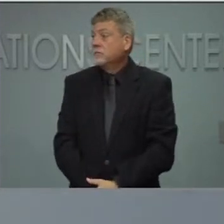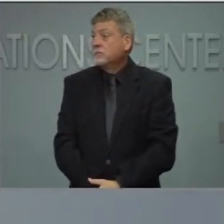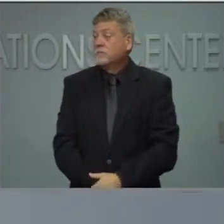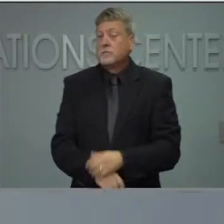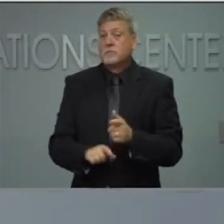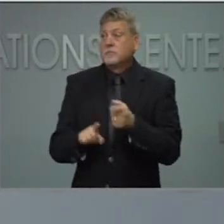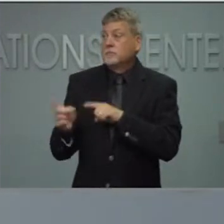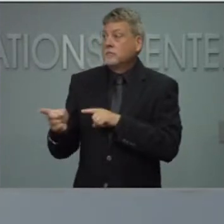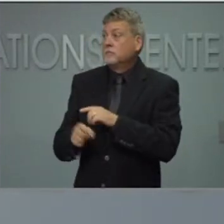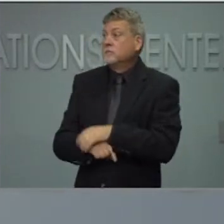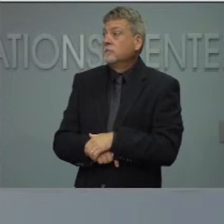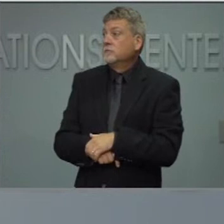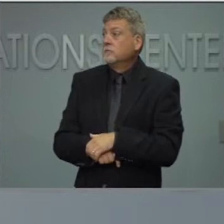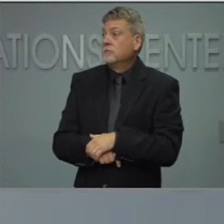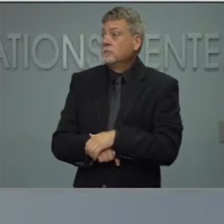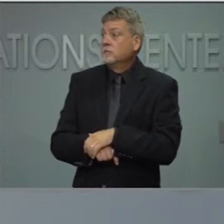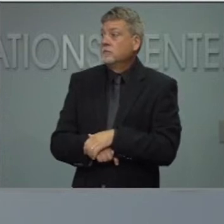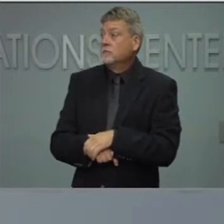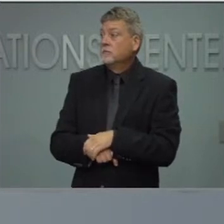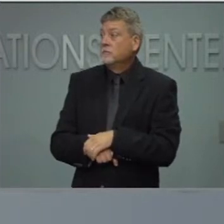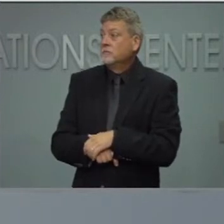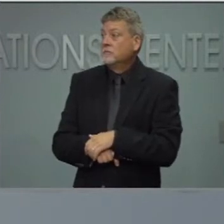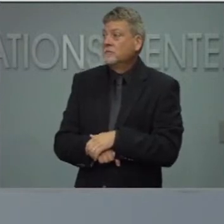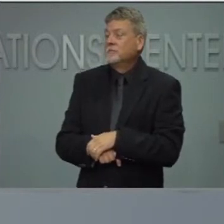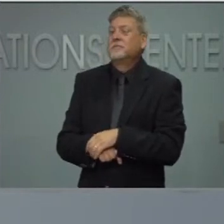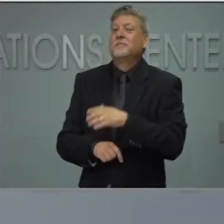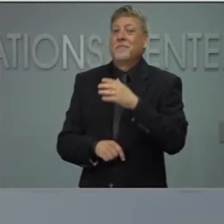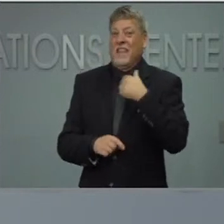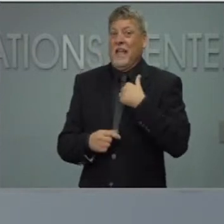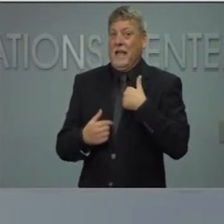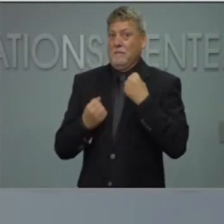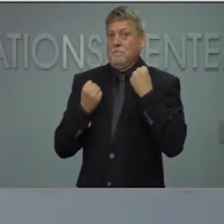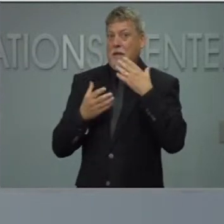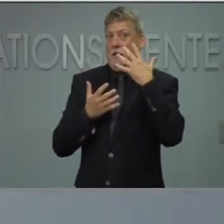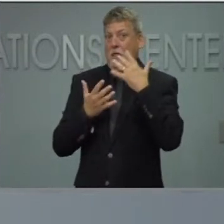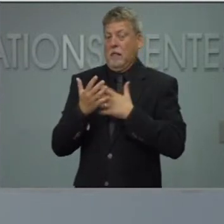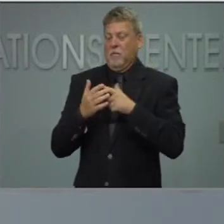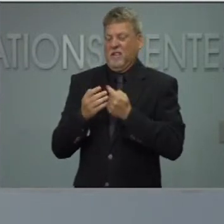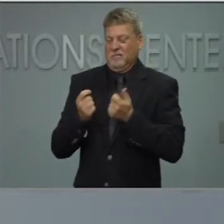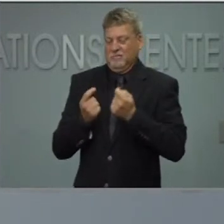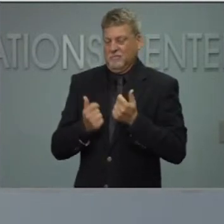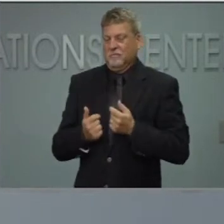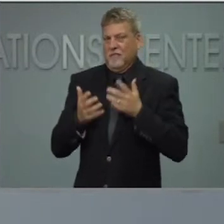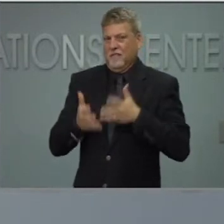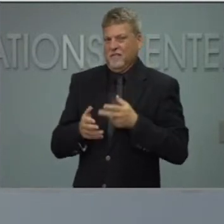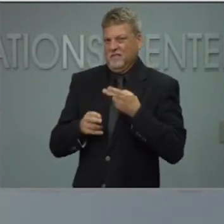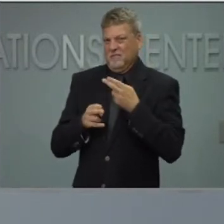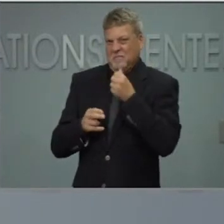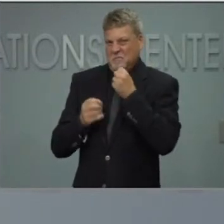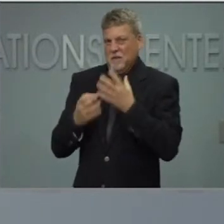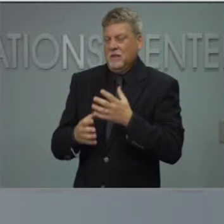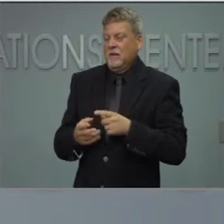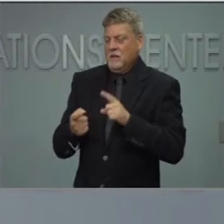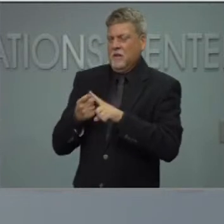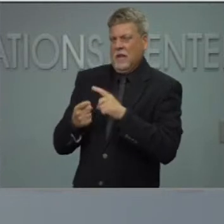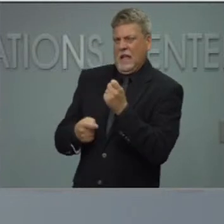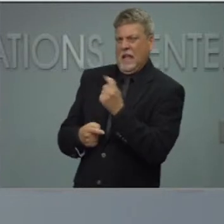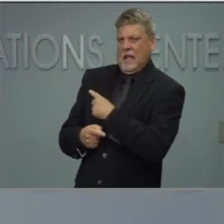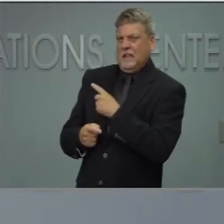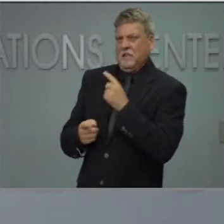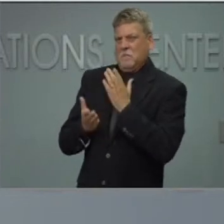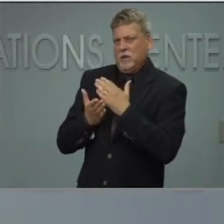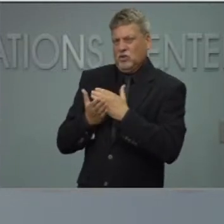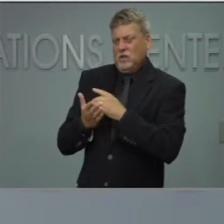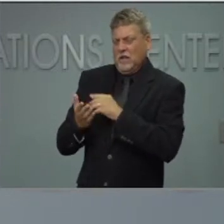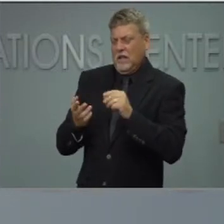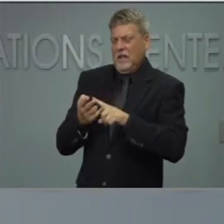Dawn? I've whittled down my list. Dawn Bauman, the News and Observer. I have questions about the budget and vaccinations.